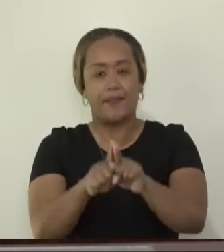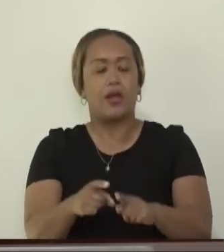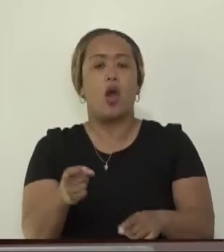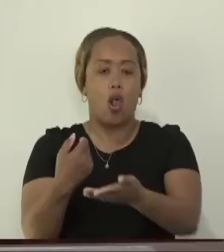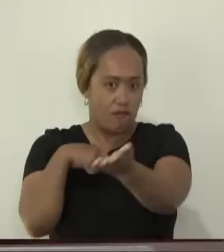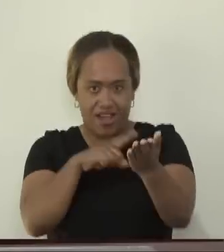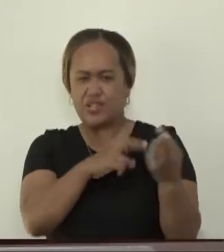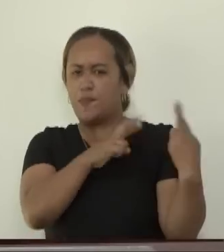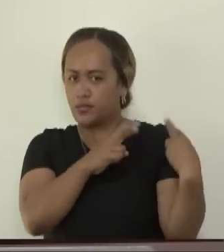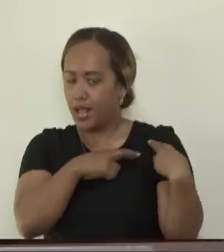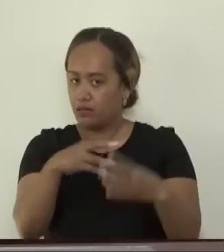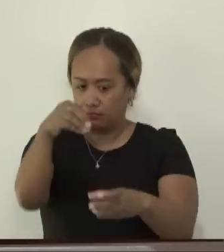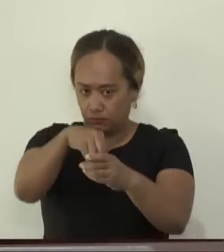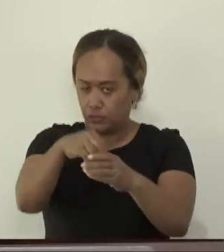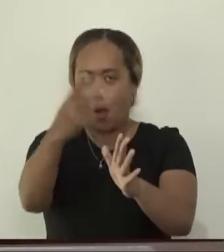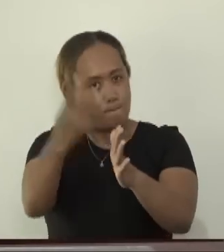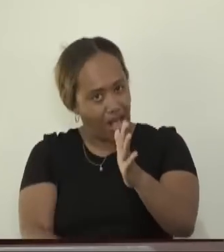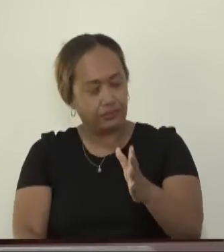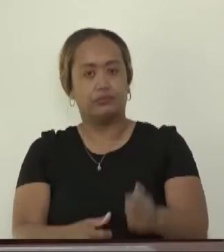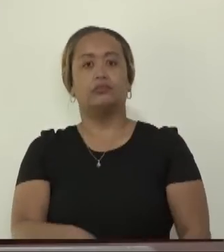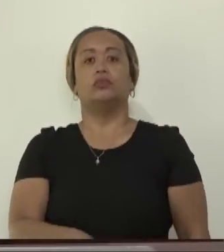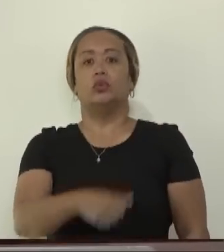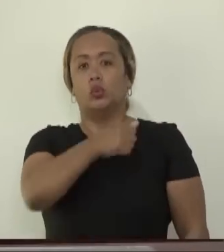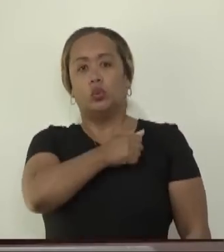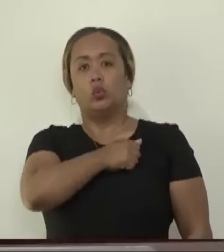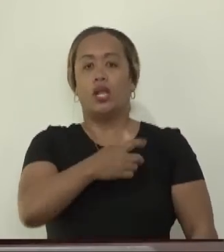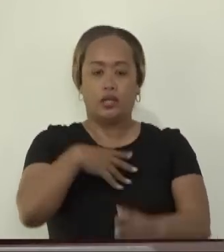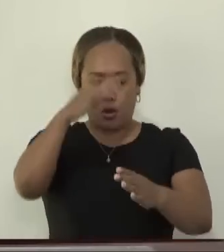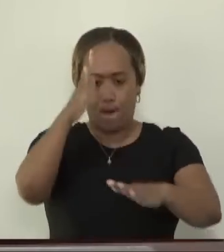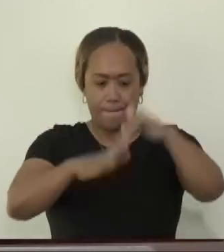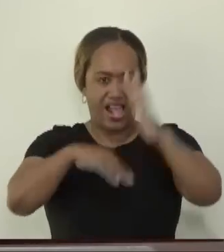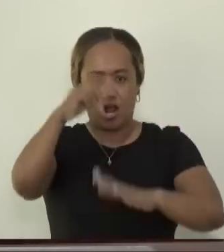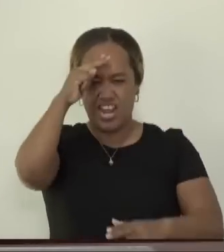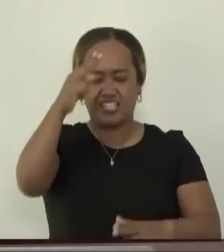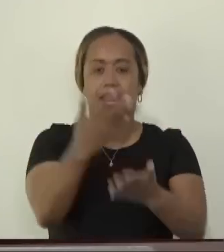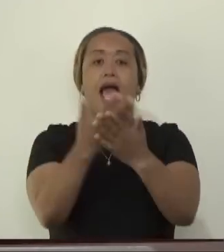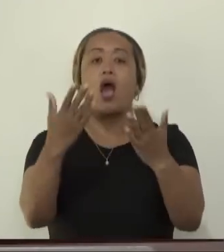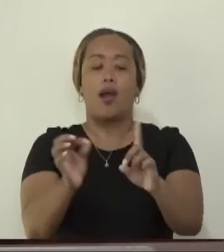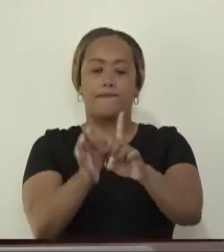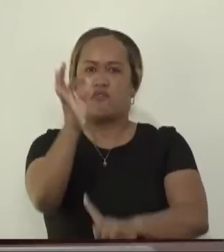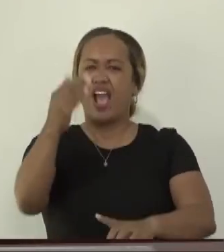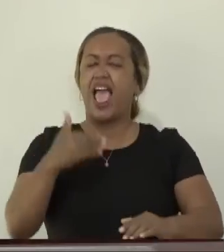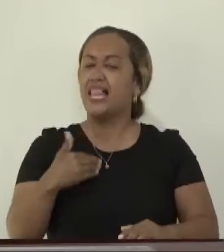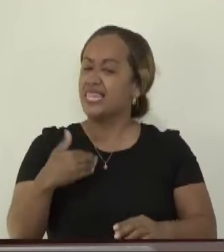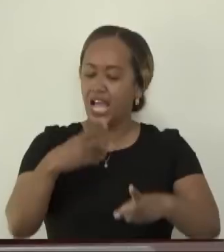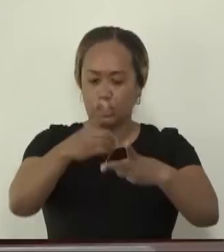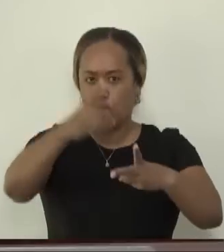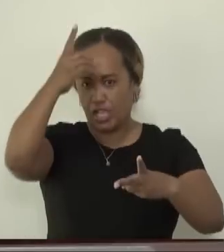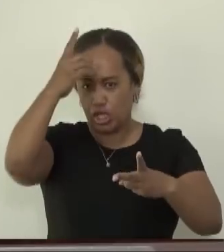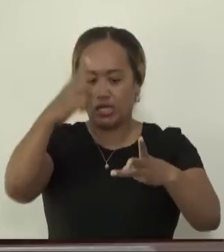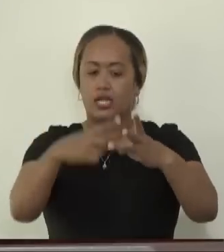part as citizens and patriots to rebuild our nation for improved health,